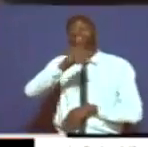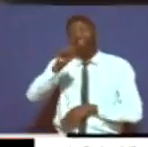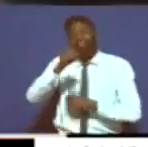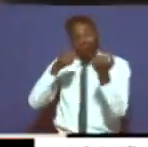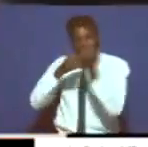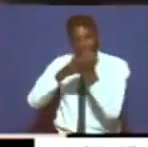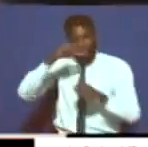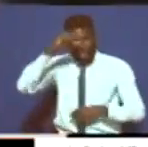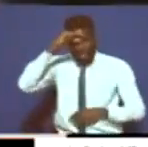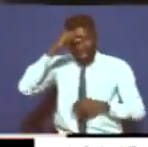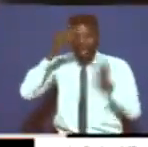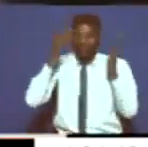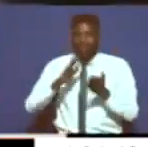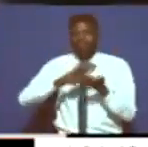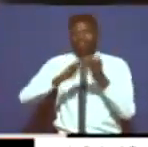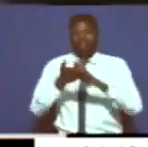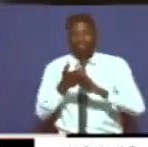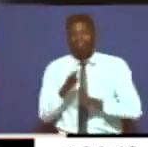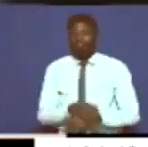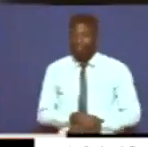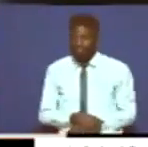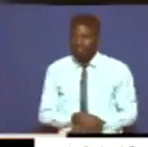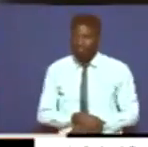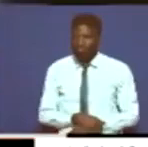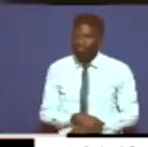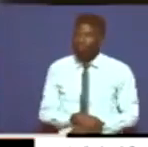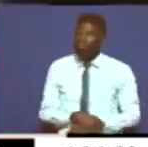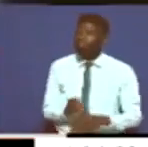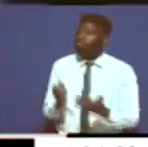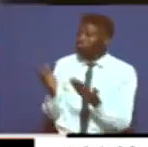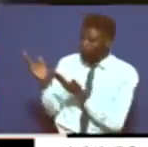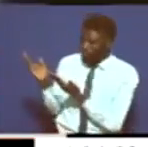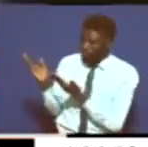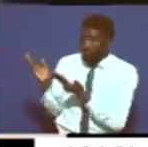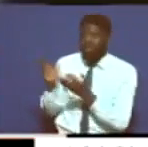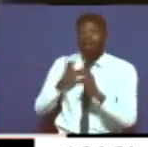Well, that was our reporter Simon Charlie.